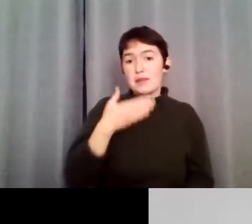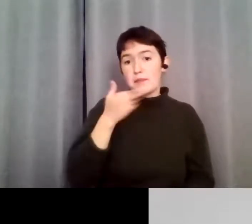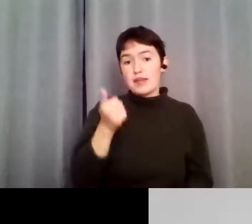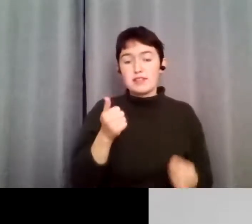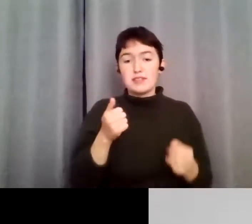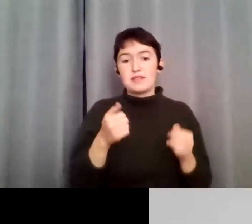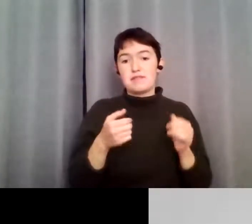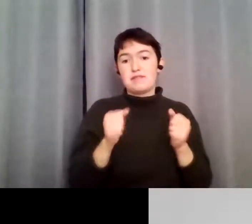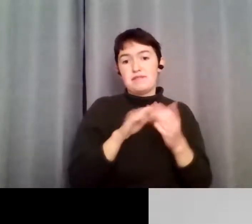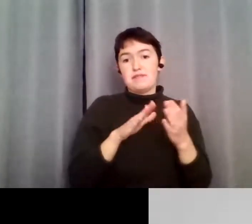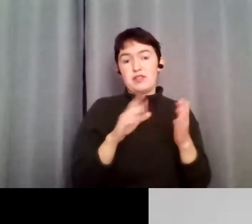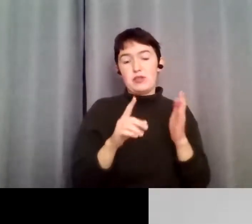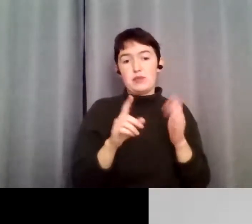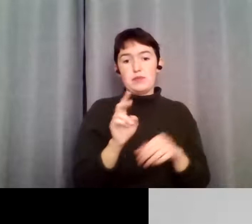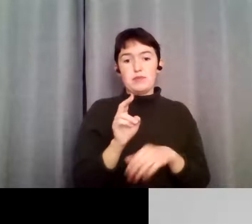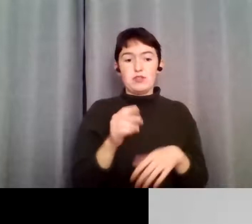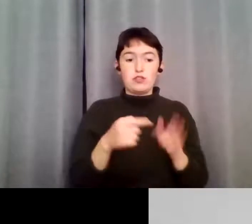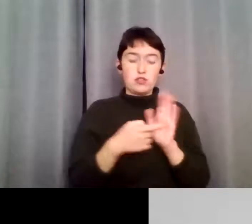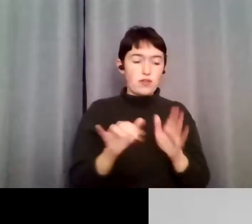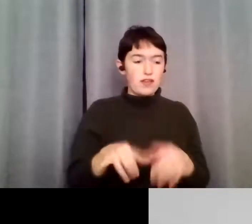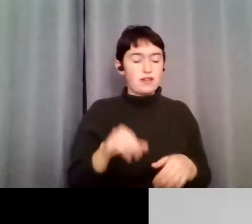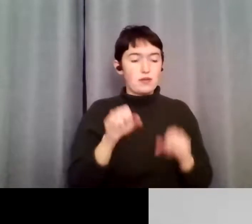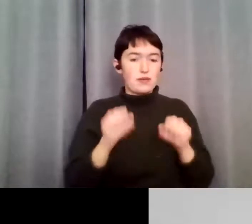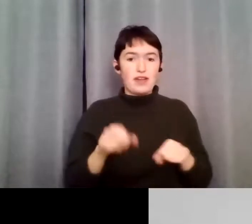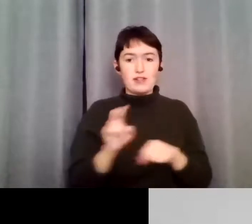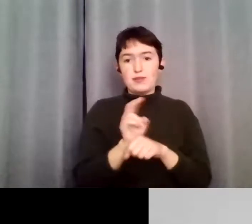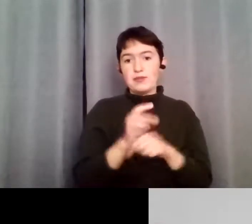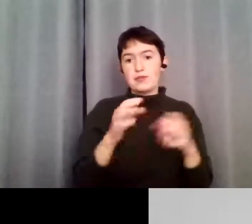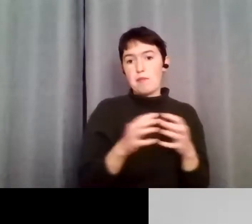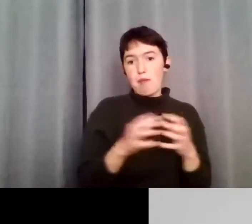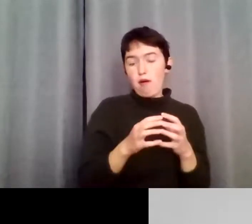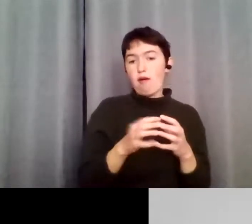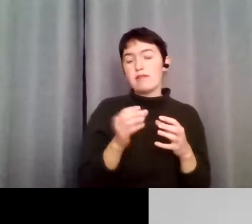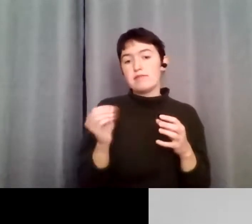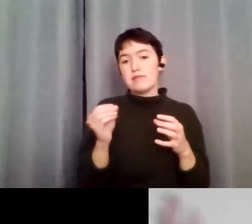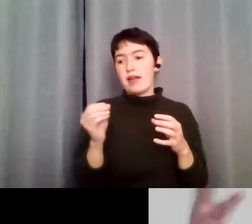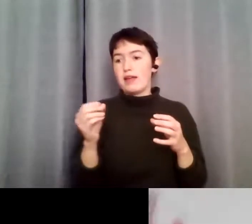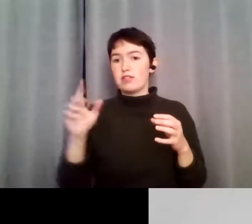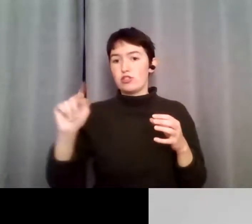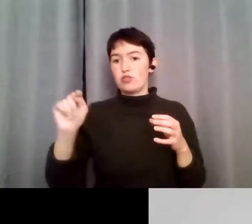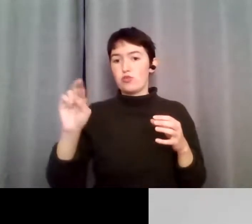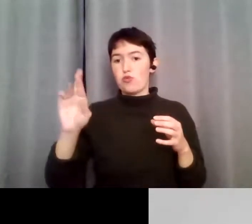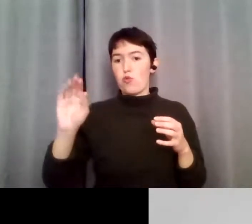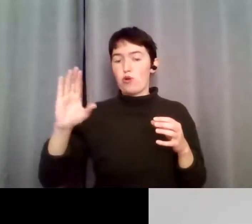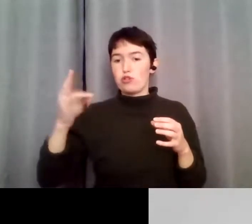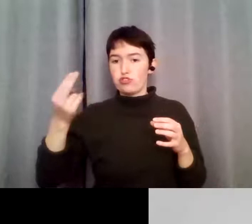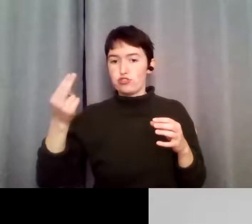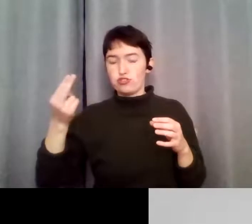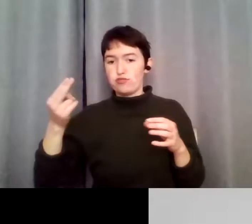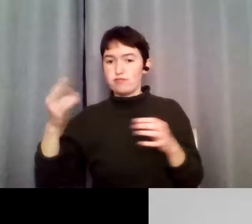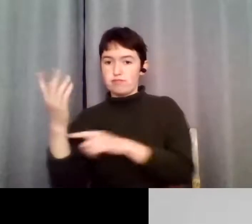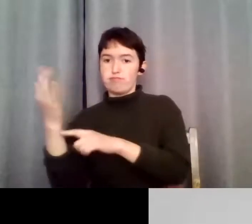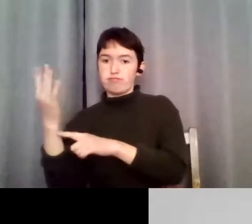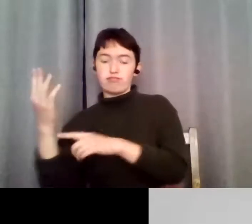torch. But the short answer is, you know, it depends on where the sunlight's coming from and which parts of the moon are lit